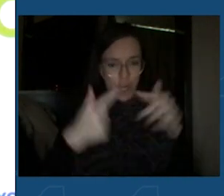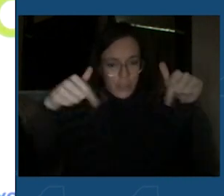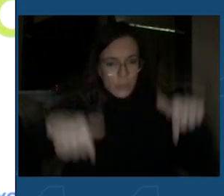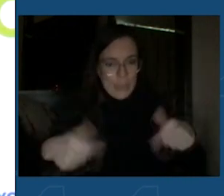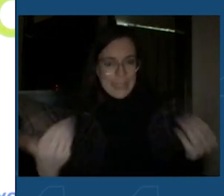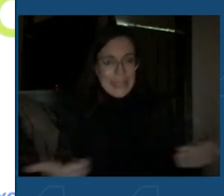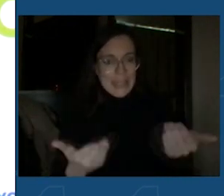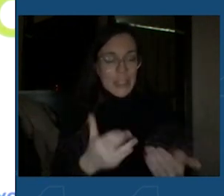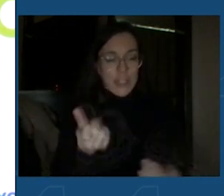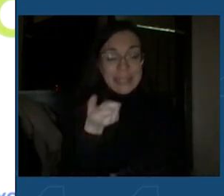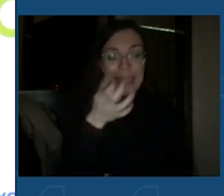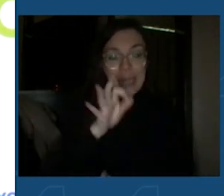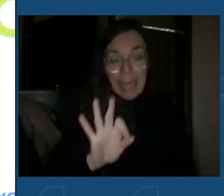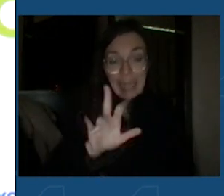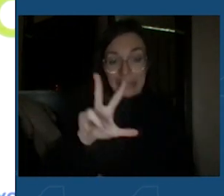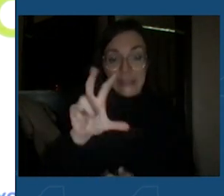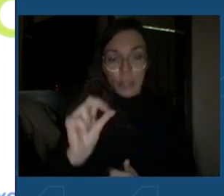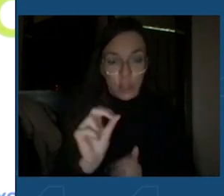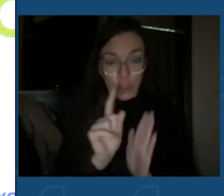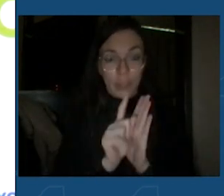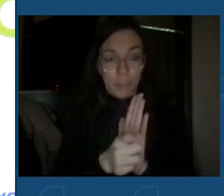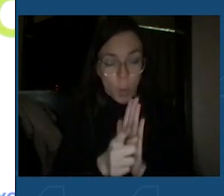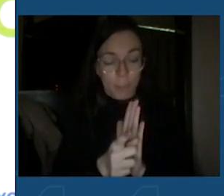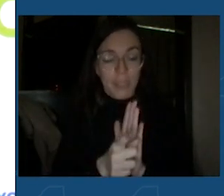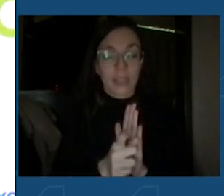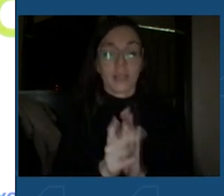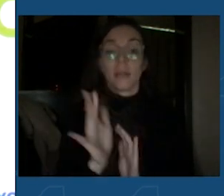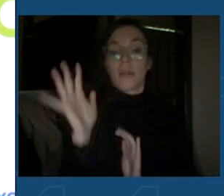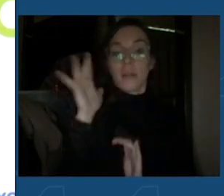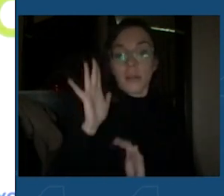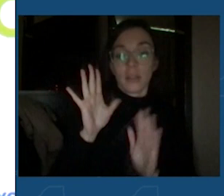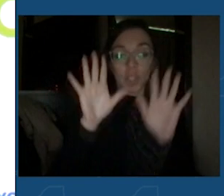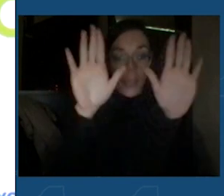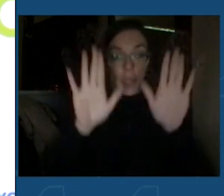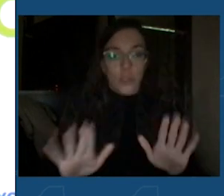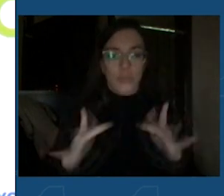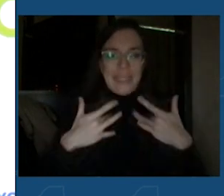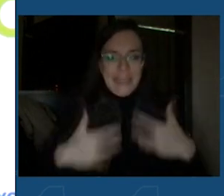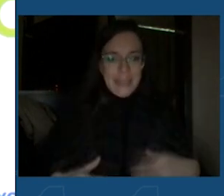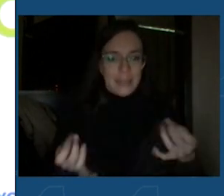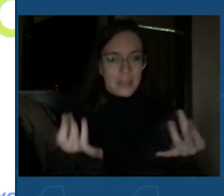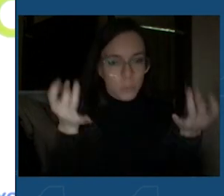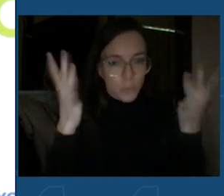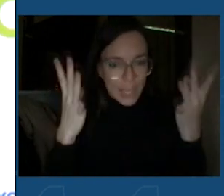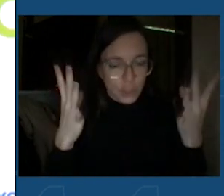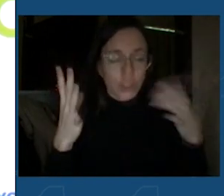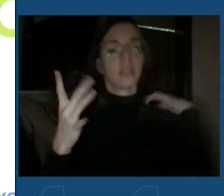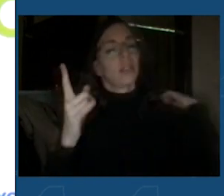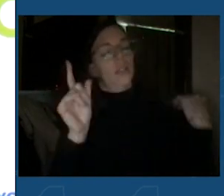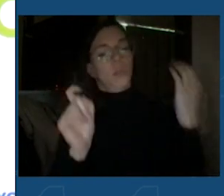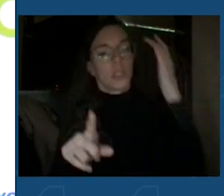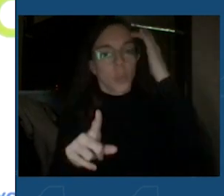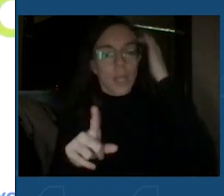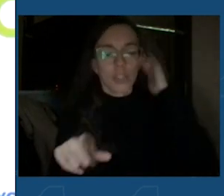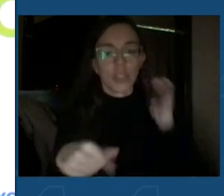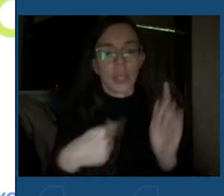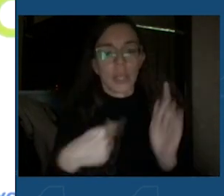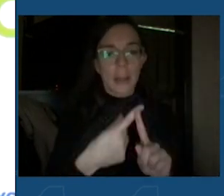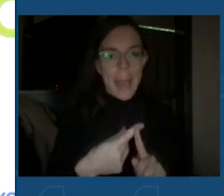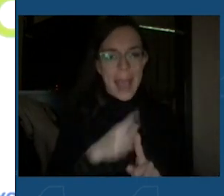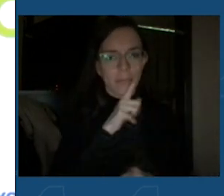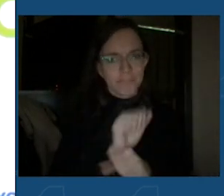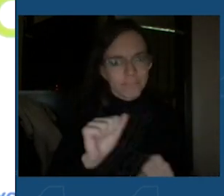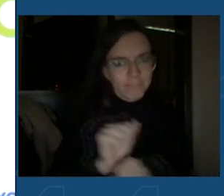1930 moment. During the midst of the Great Depression, when there was a question mark that lingered over the certainty of our